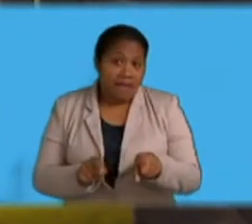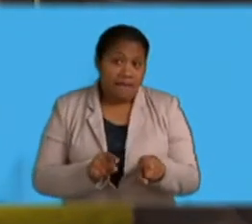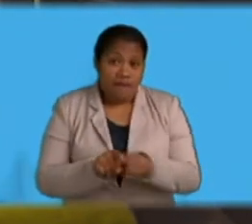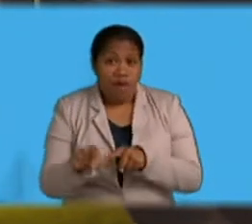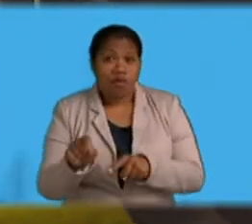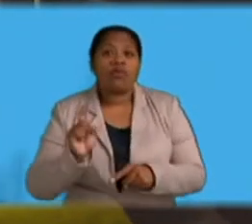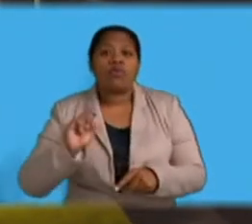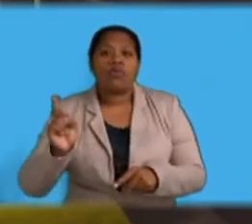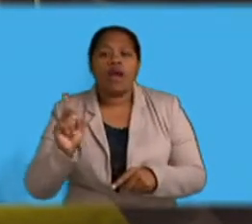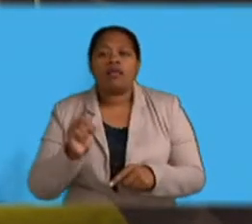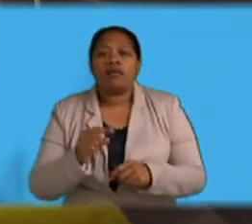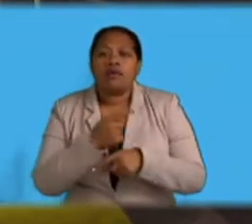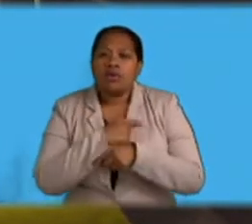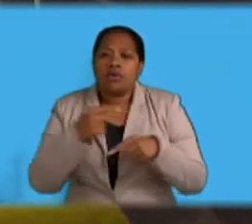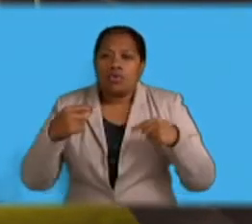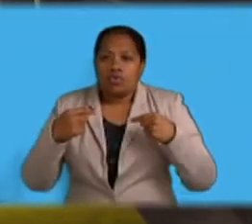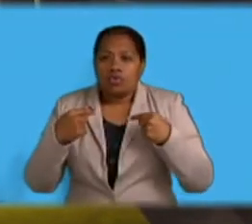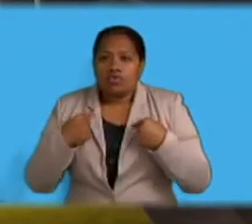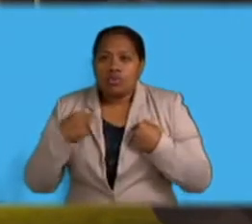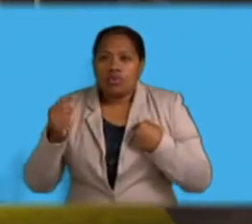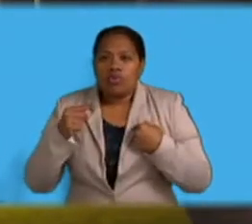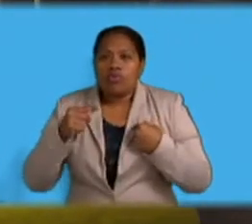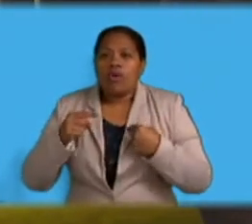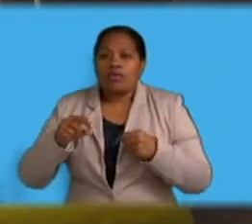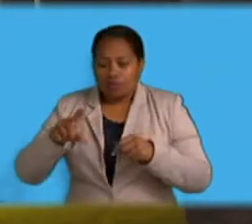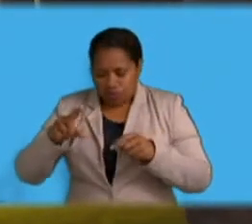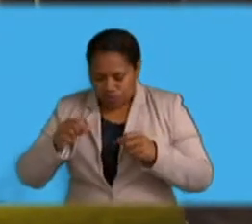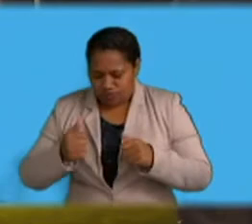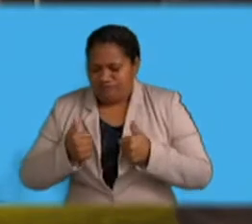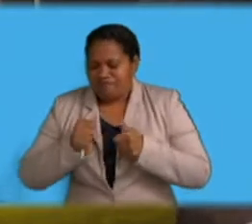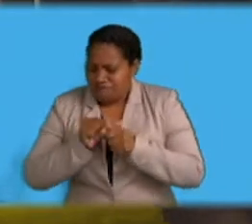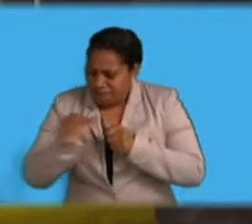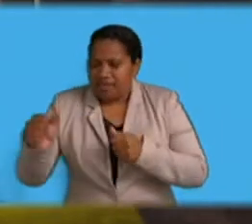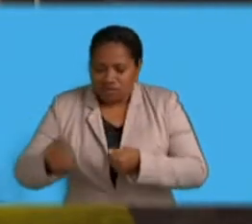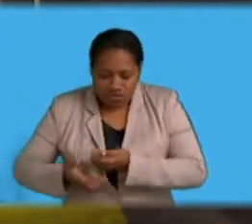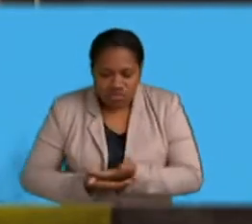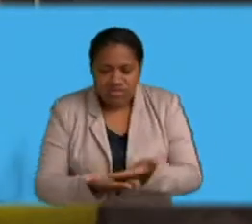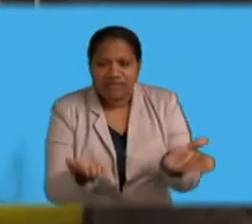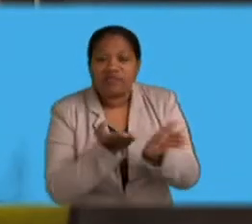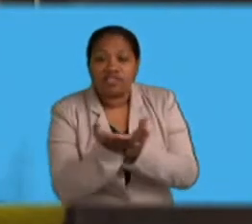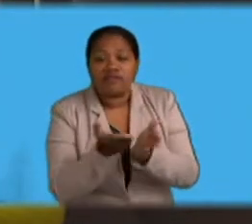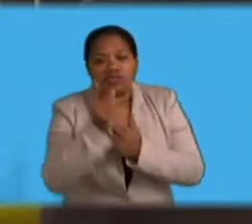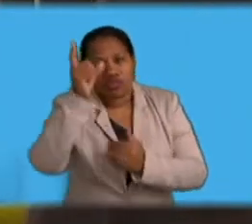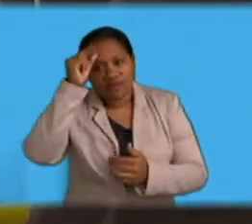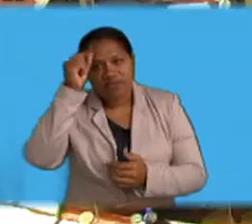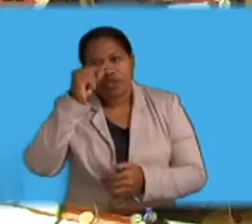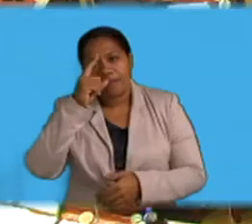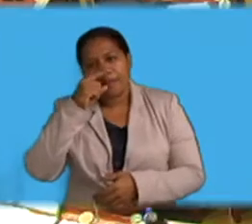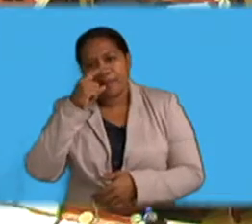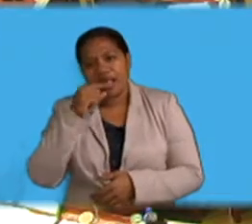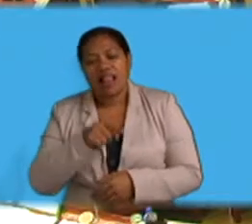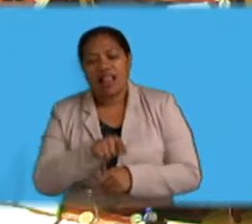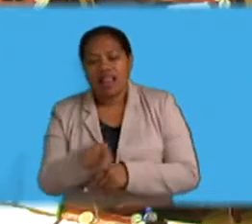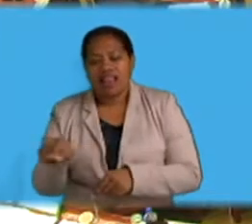Speaker, we are obsessed of delivering the best service to the Fijian people. And that's what we'll do.